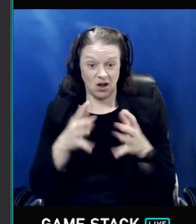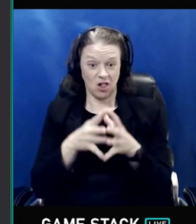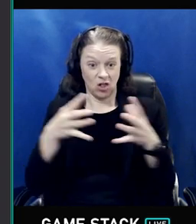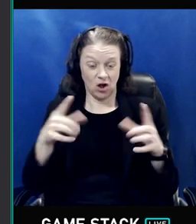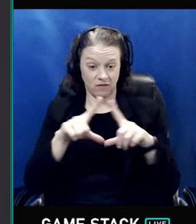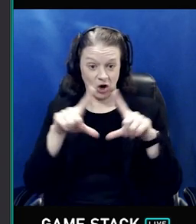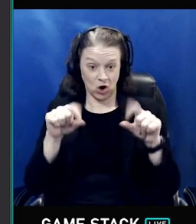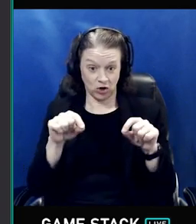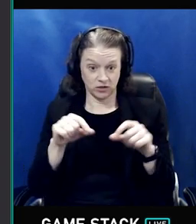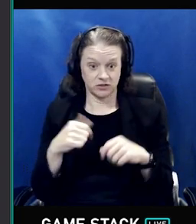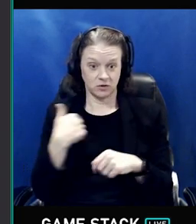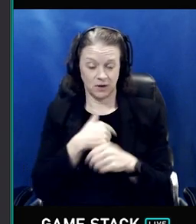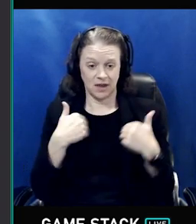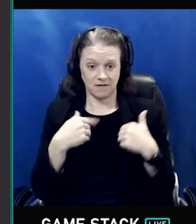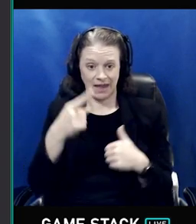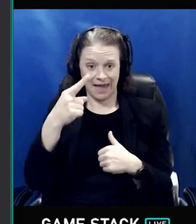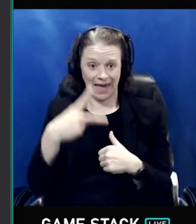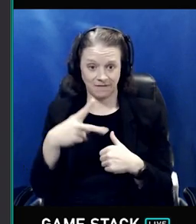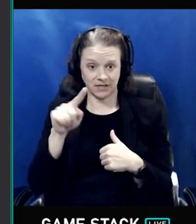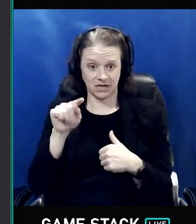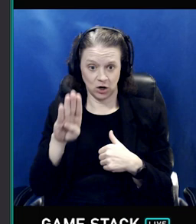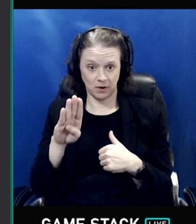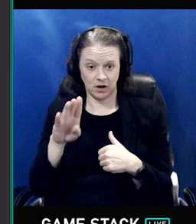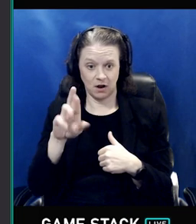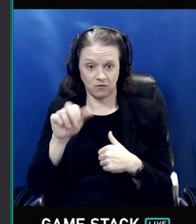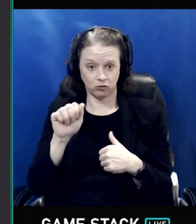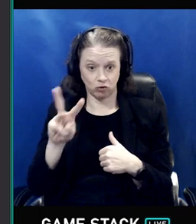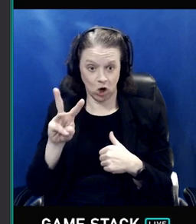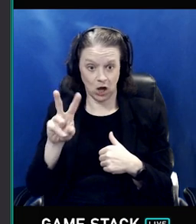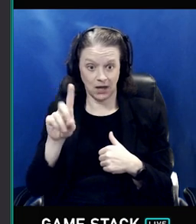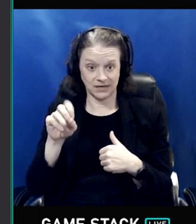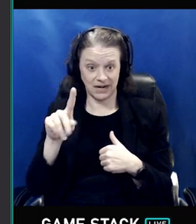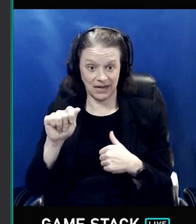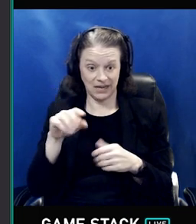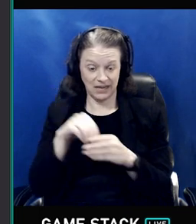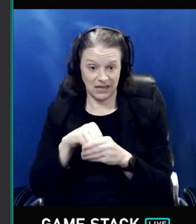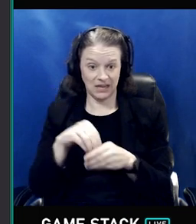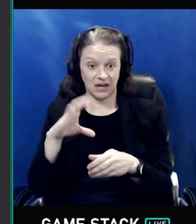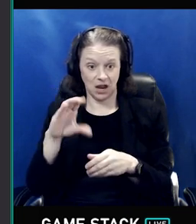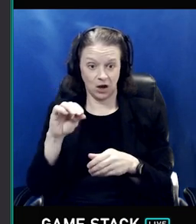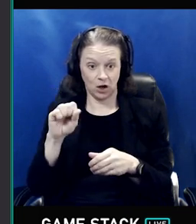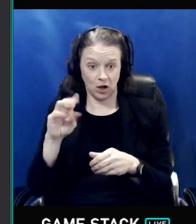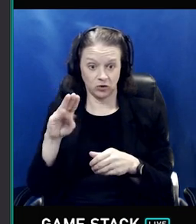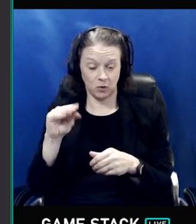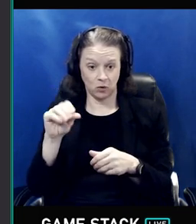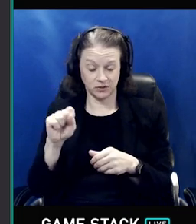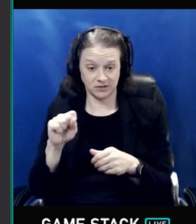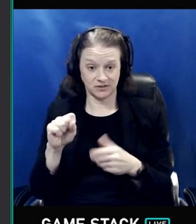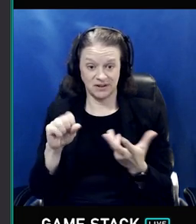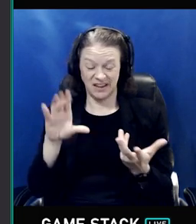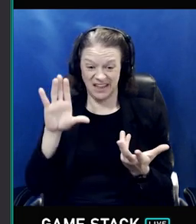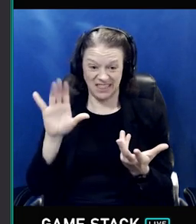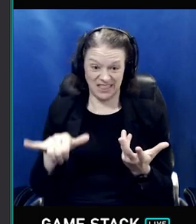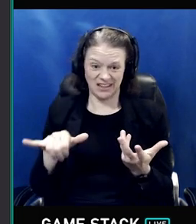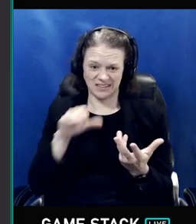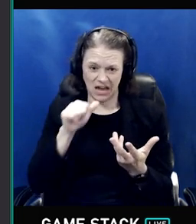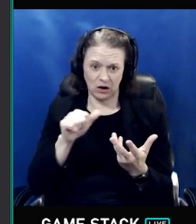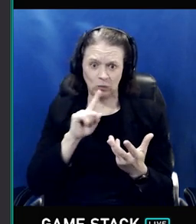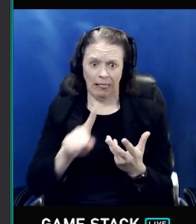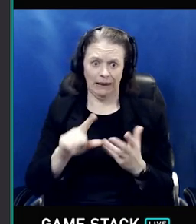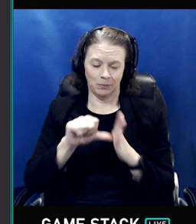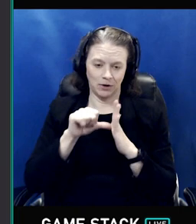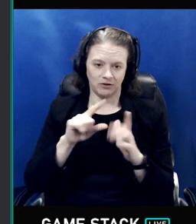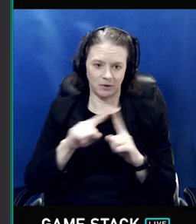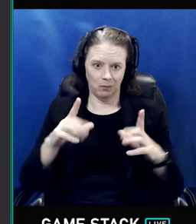half a terabyte of raw data in Cosmos. I know that's not super impressive, except that we haven't even launched yet, not really.